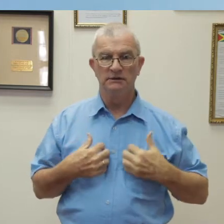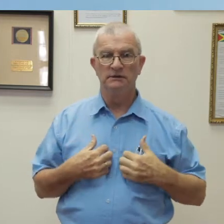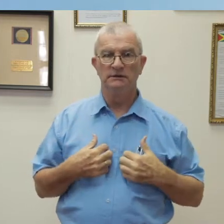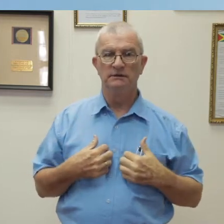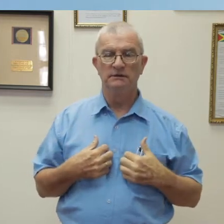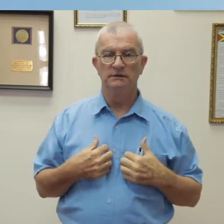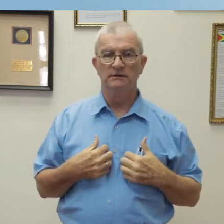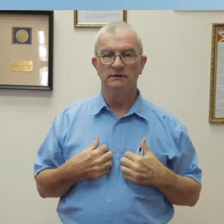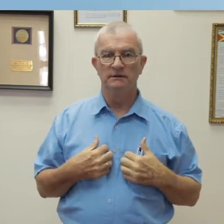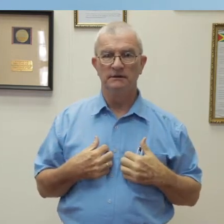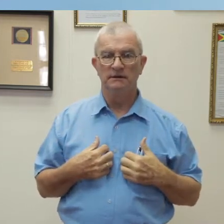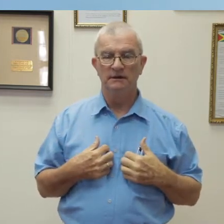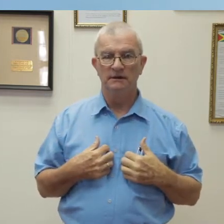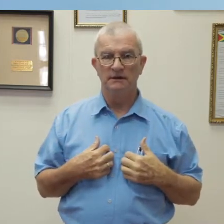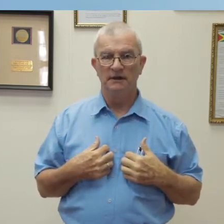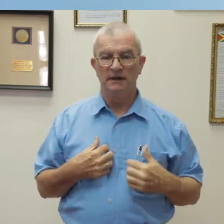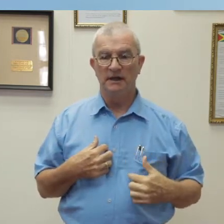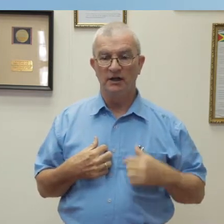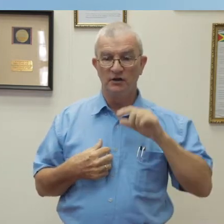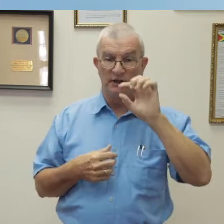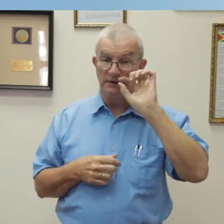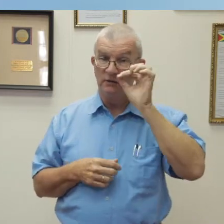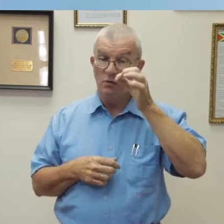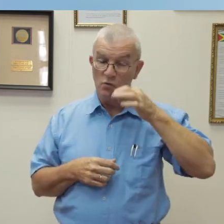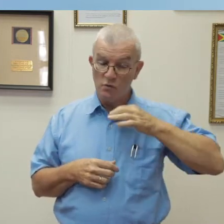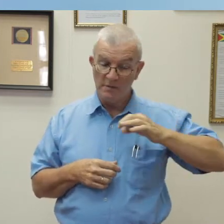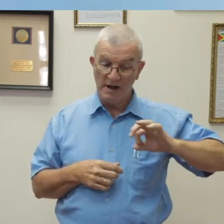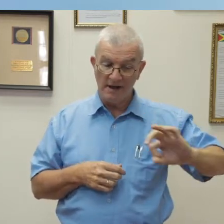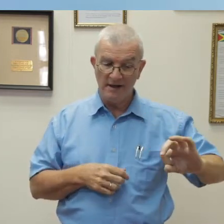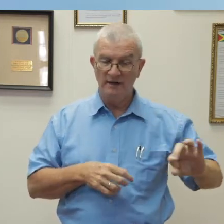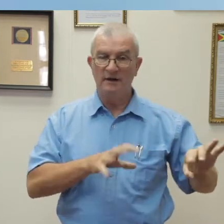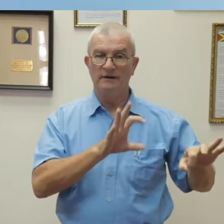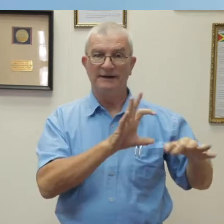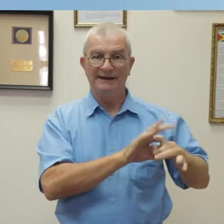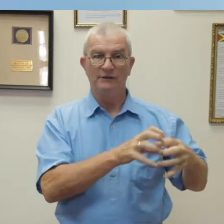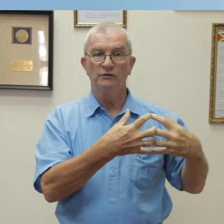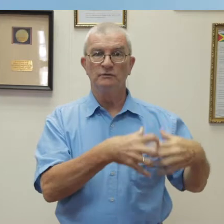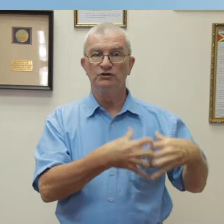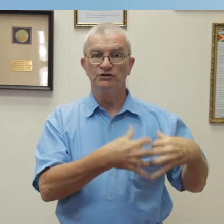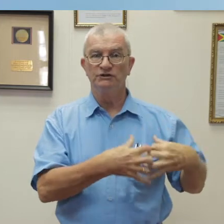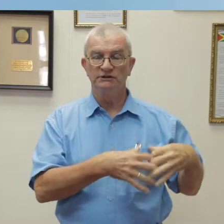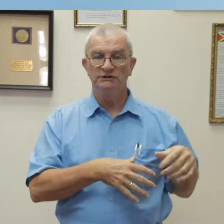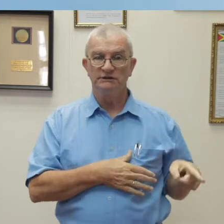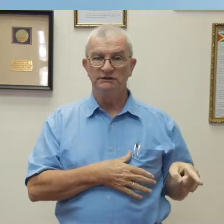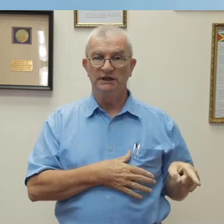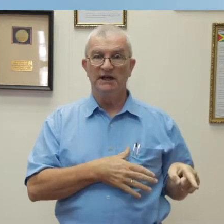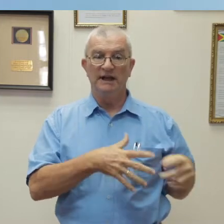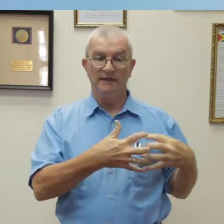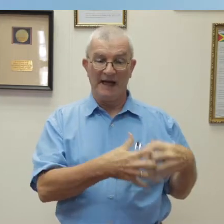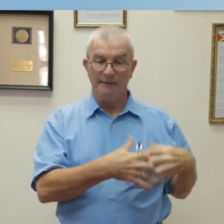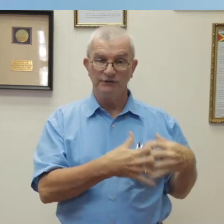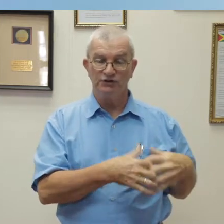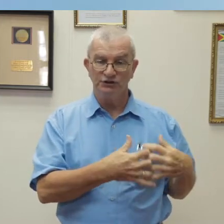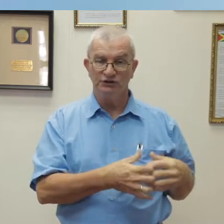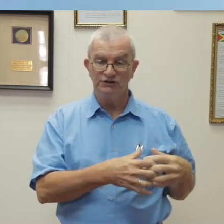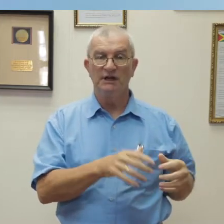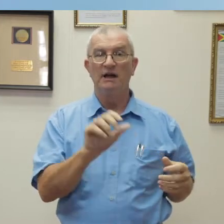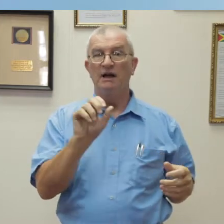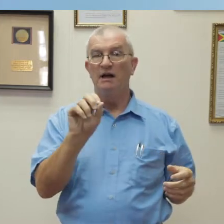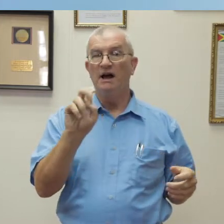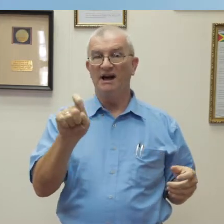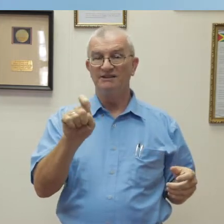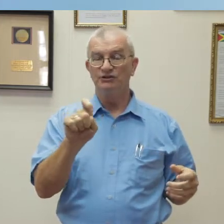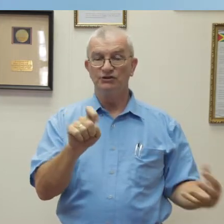The tube will then be attached to the ventilator so that added oxygen can get